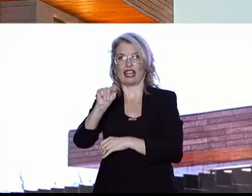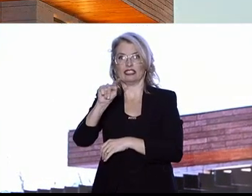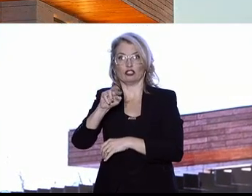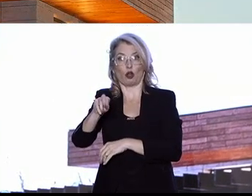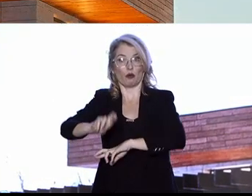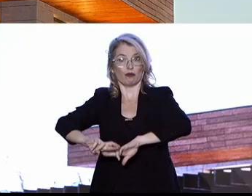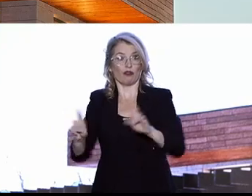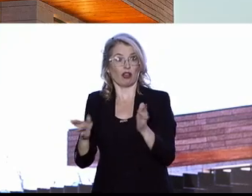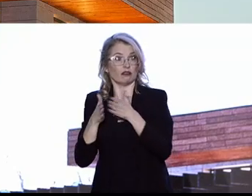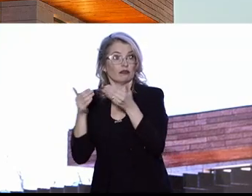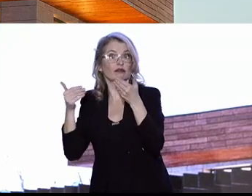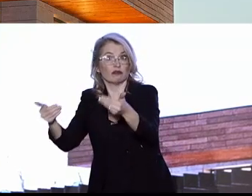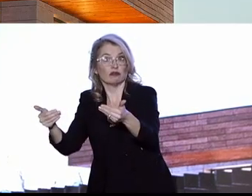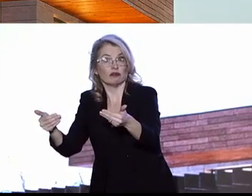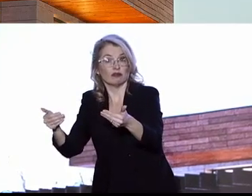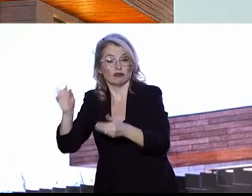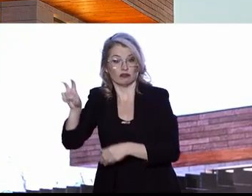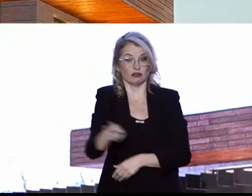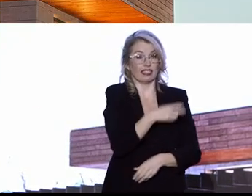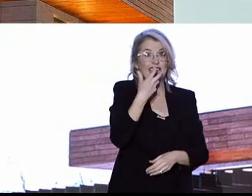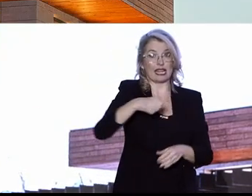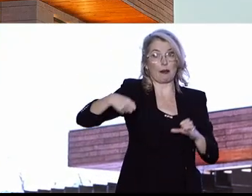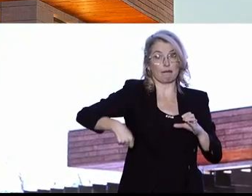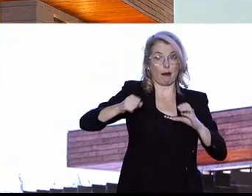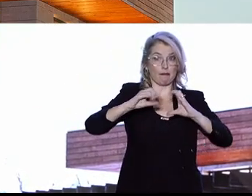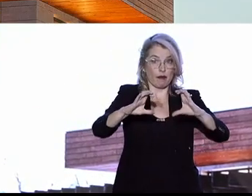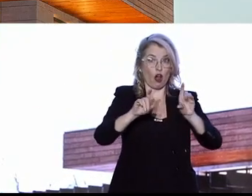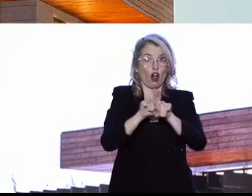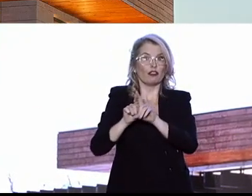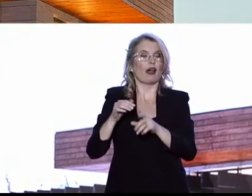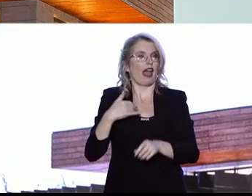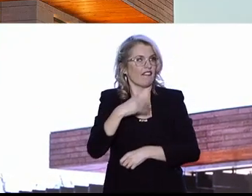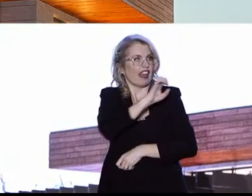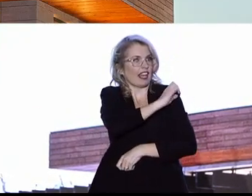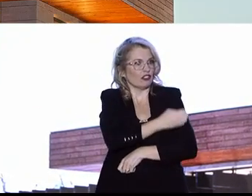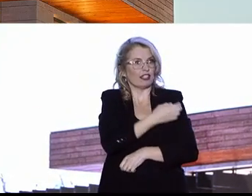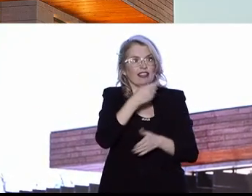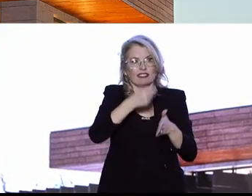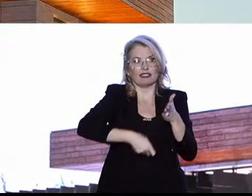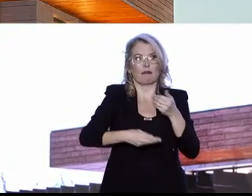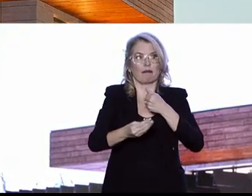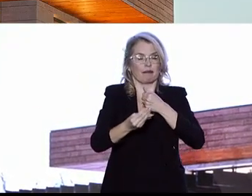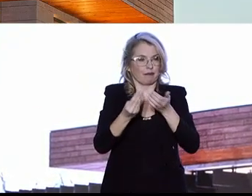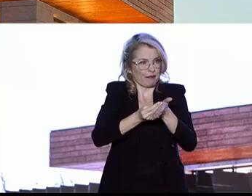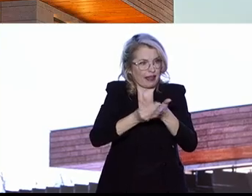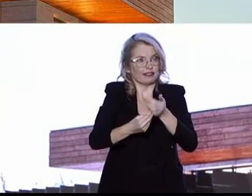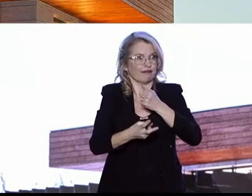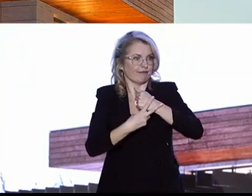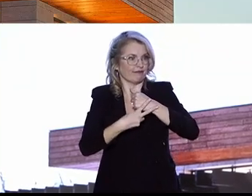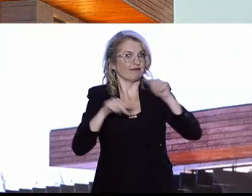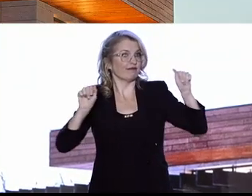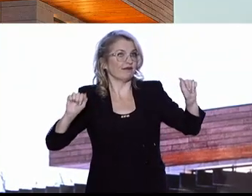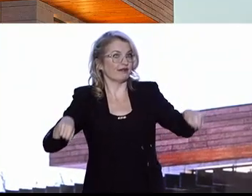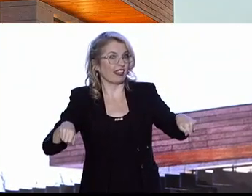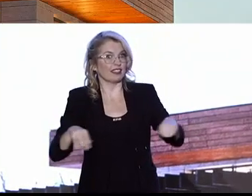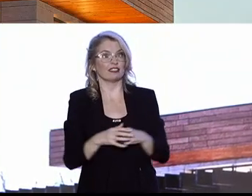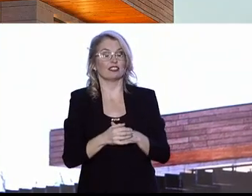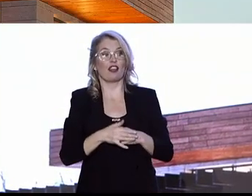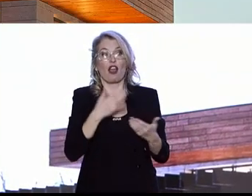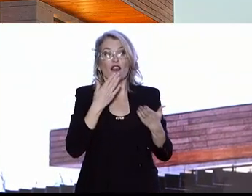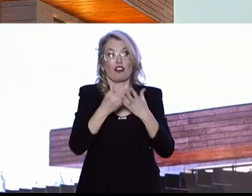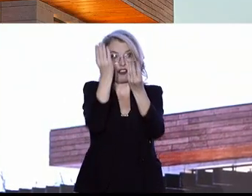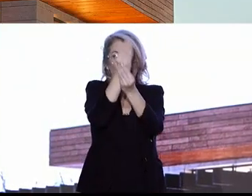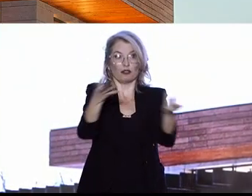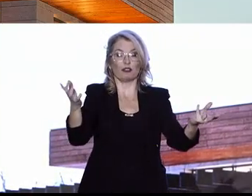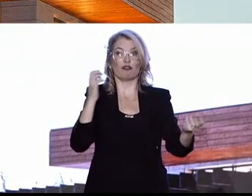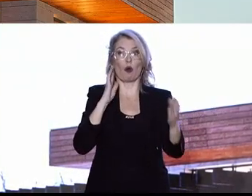zero readiness, switching to heat pumps also comes with energy and cost-saving advantages. This is definitely good news